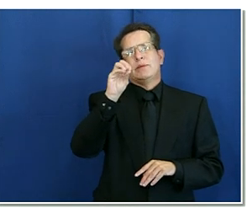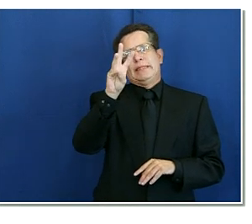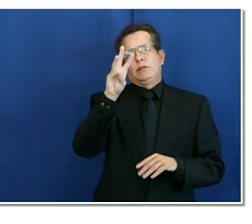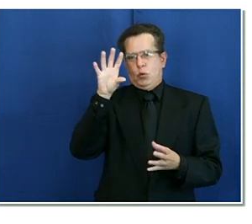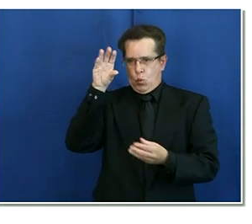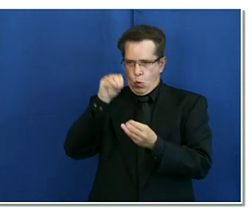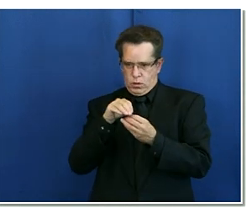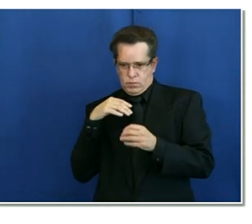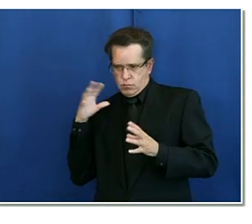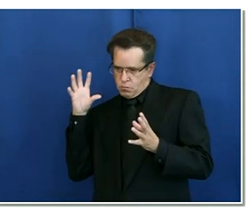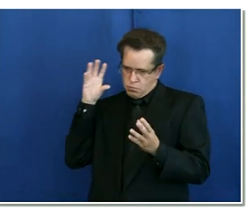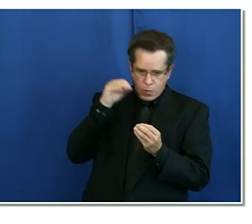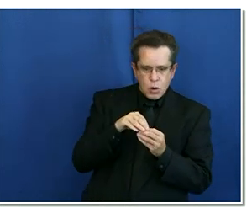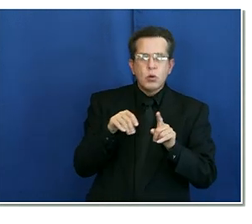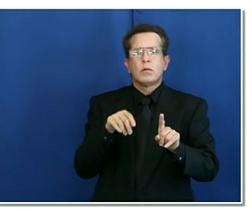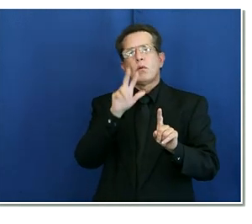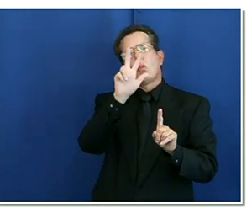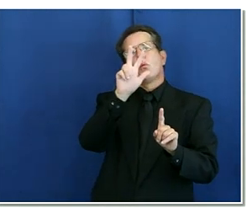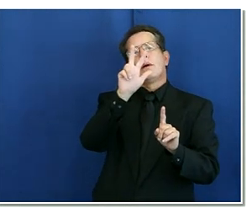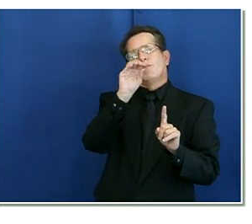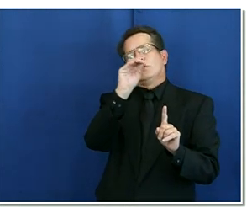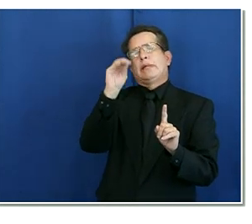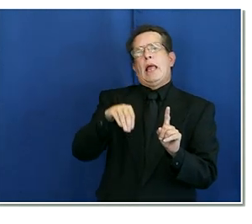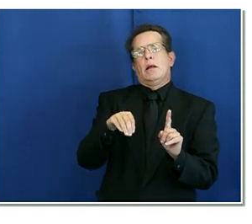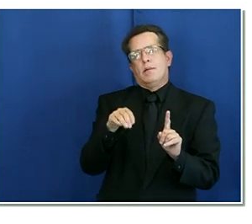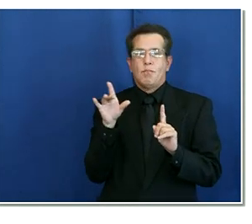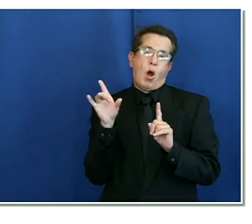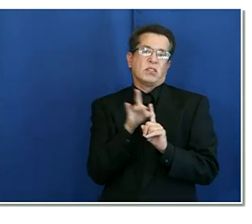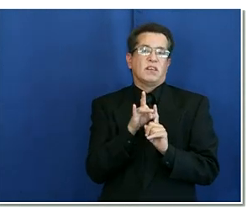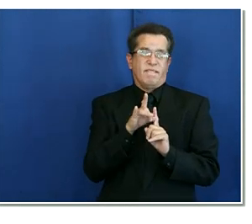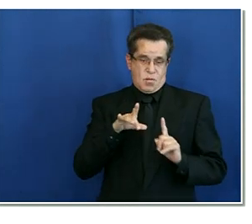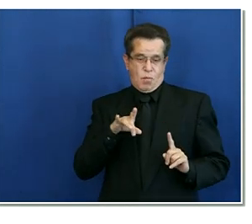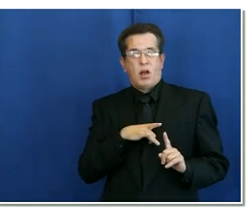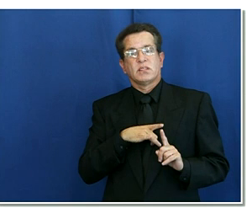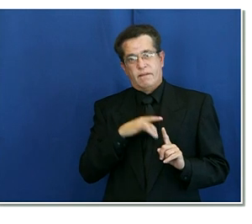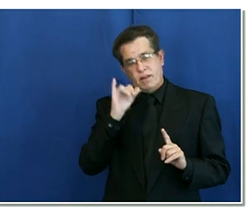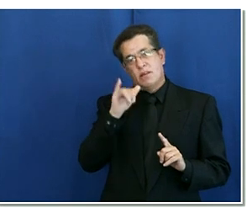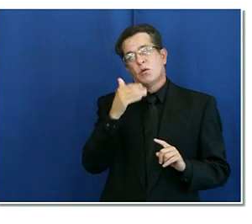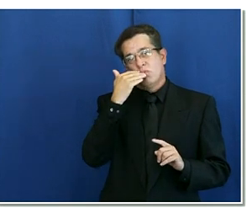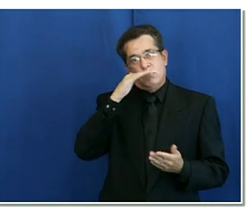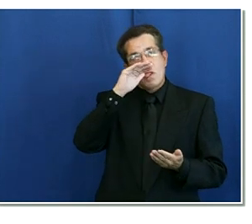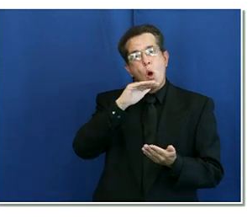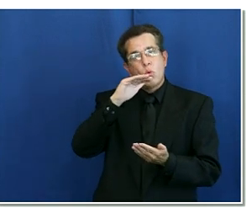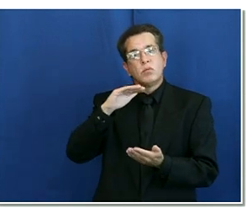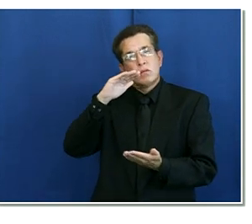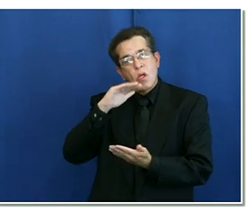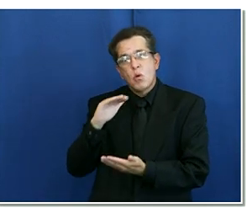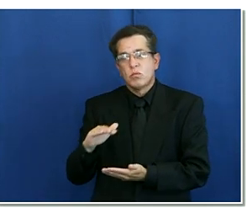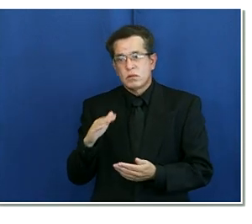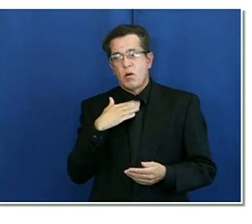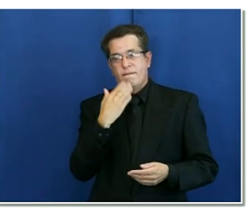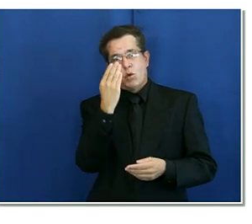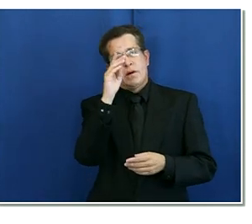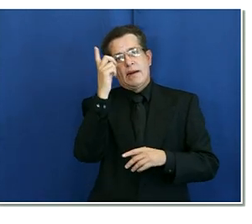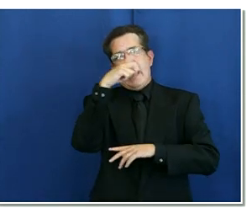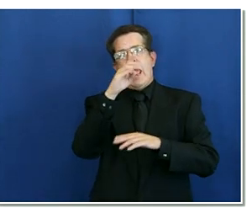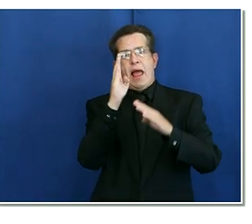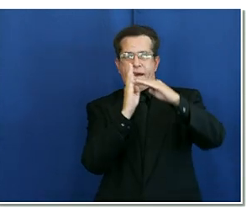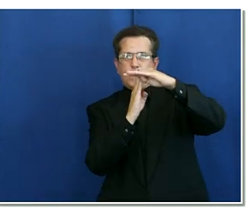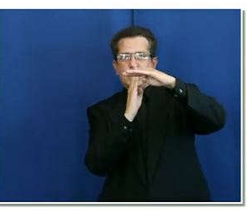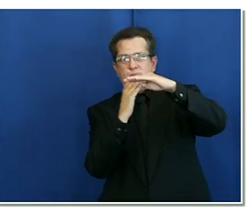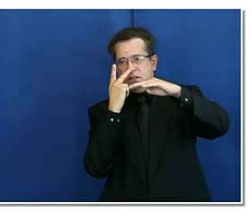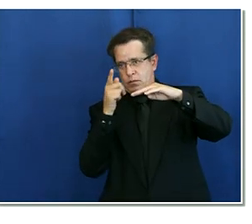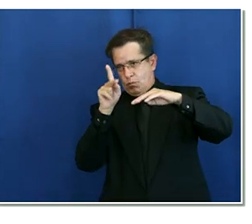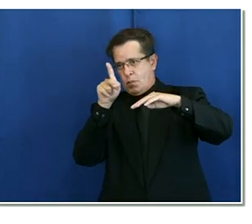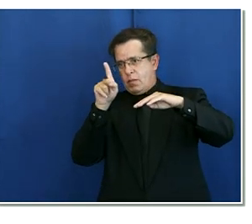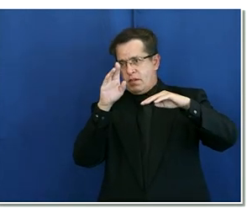a 3% percentage of positive for today. Again, that's under our 14-day rolling average. And you see that represented in the purple line